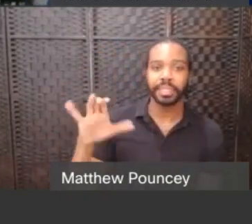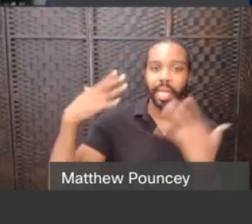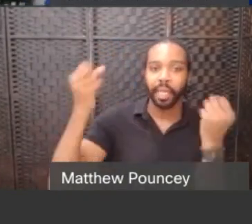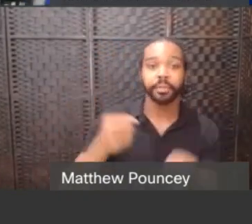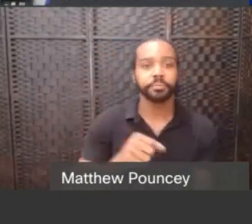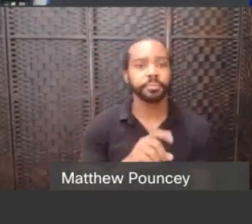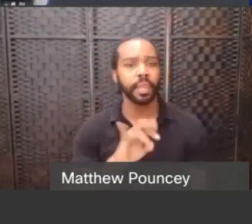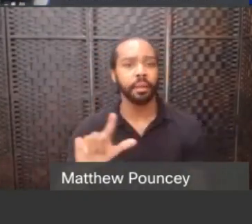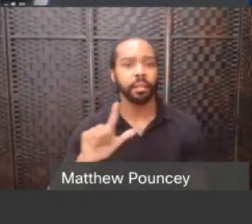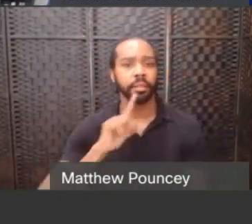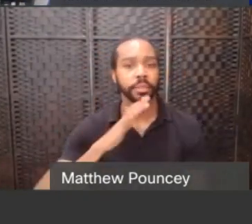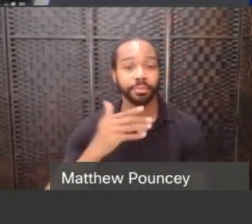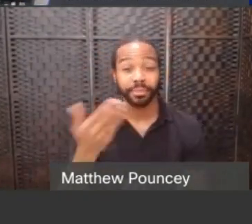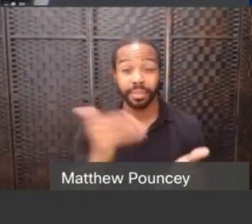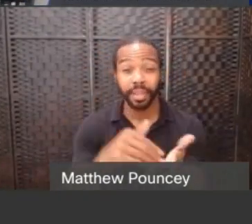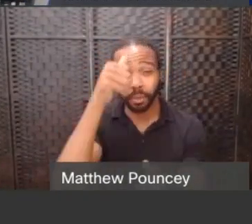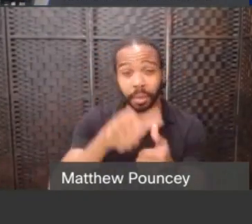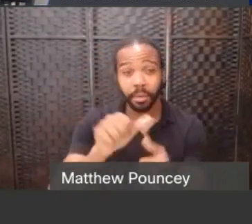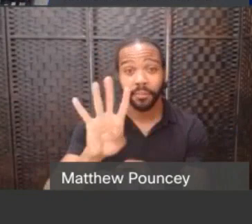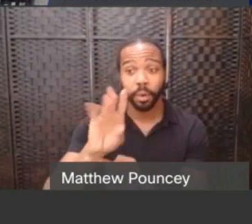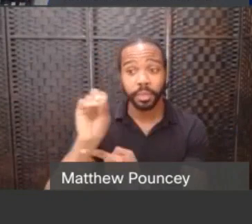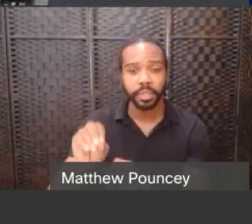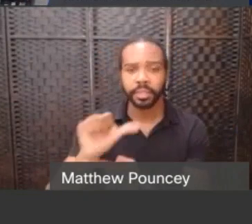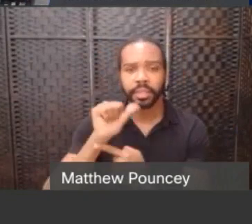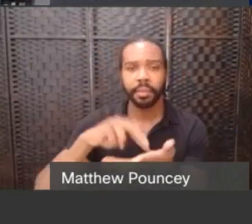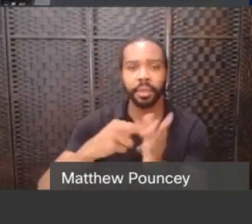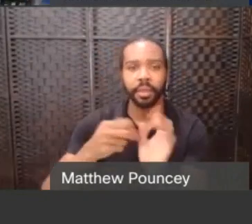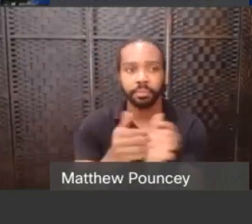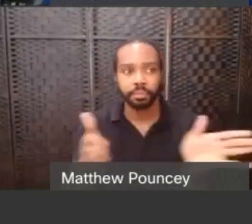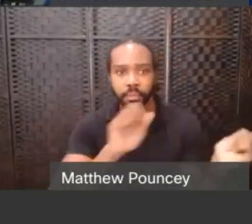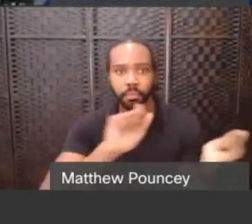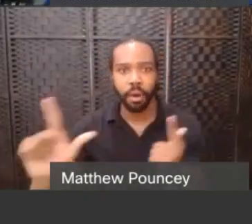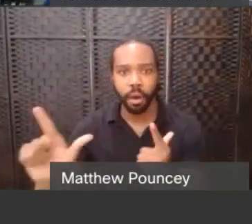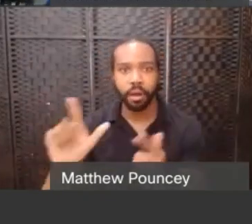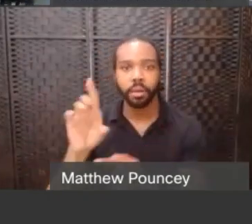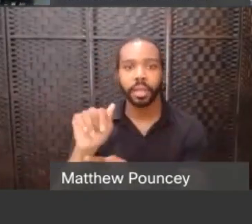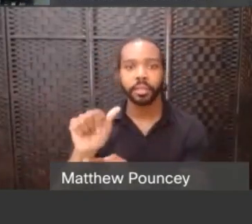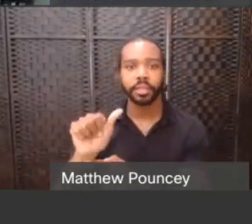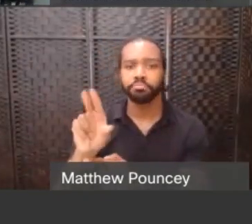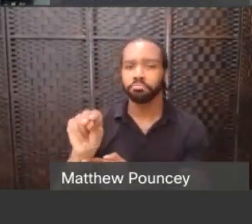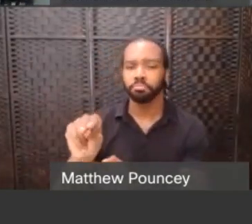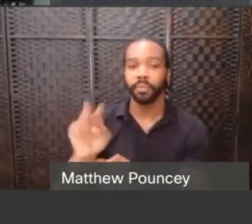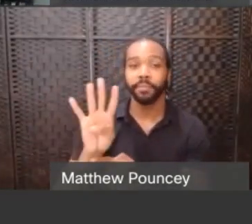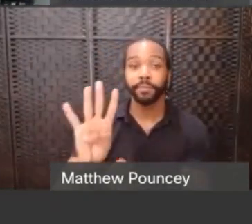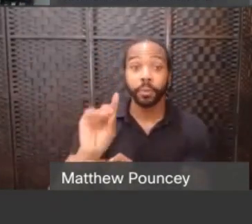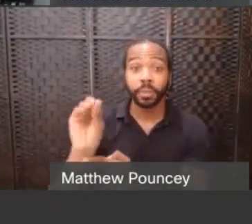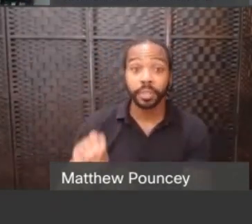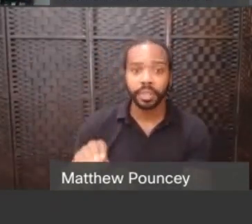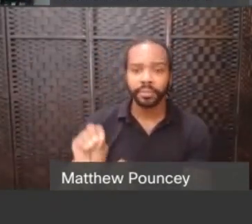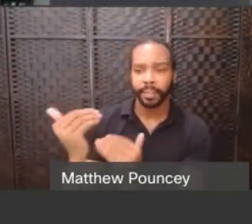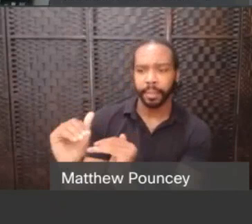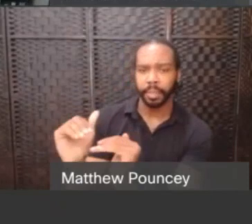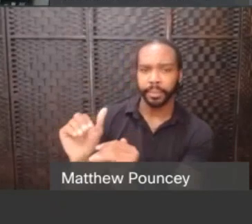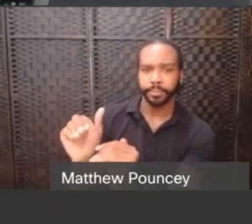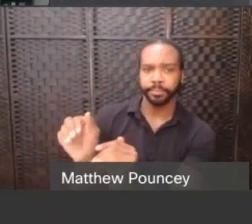that 4% doesn't necessarily mean 4% of all cases now in DC are Delta variant. That was 4% of a limited